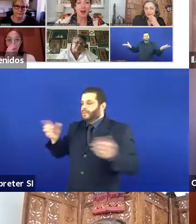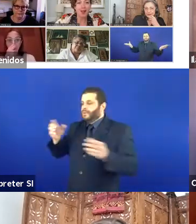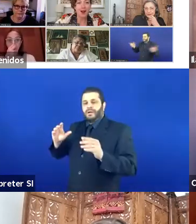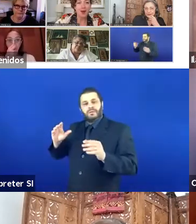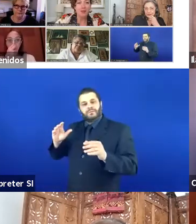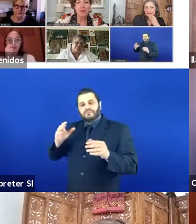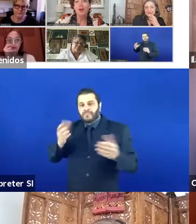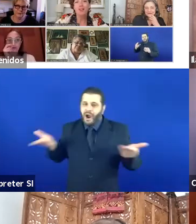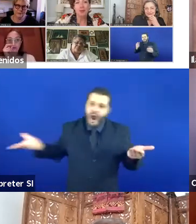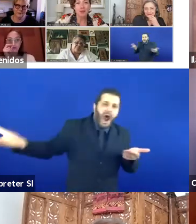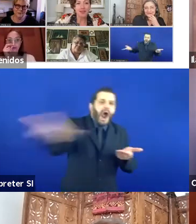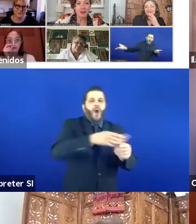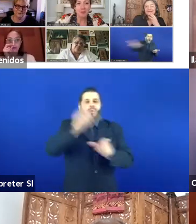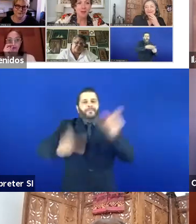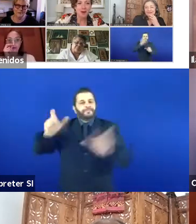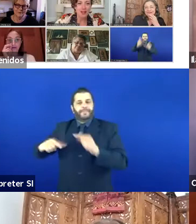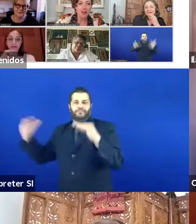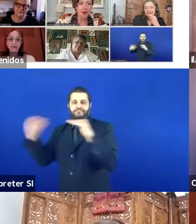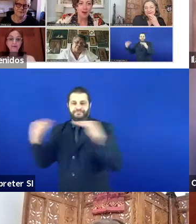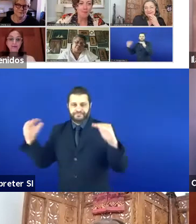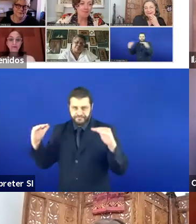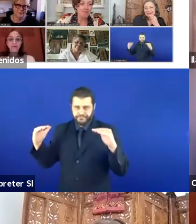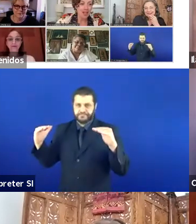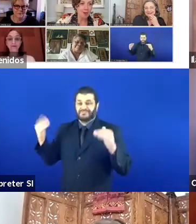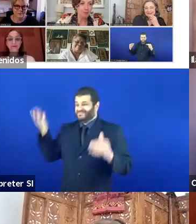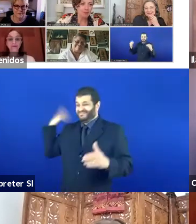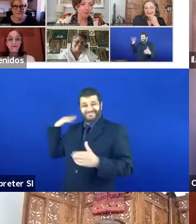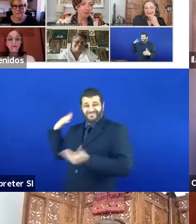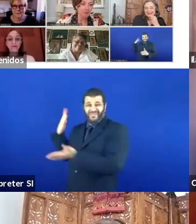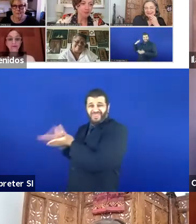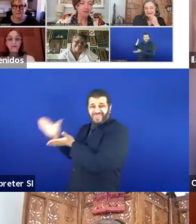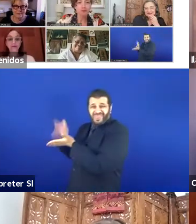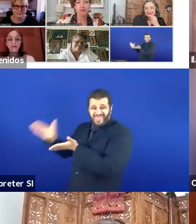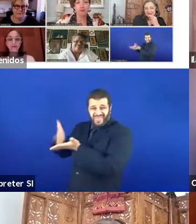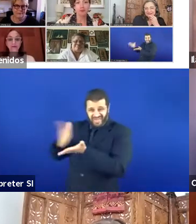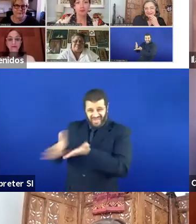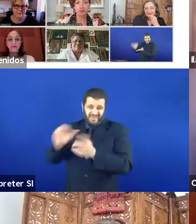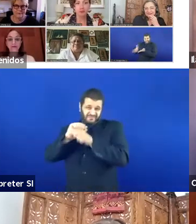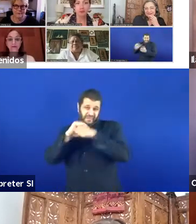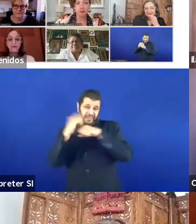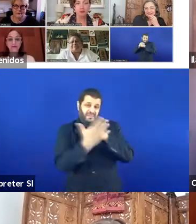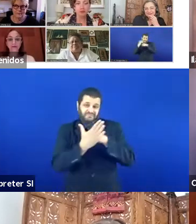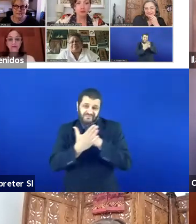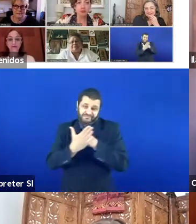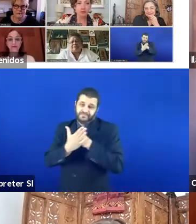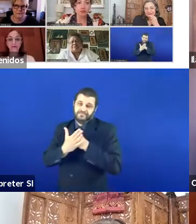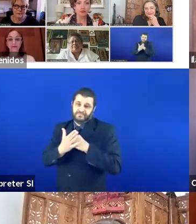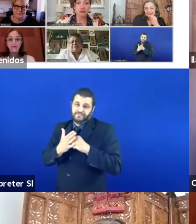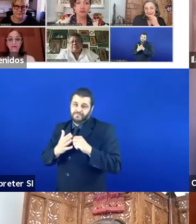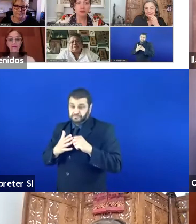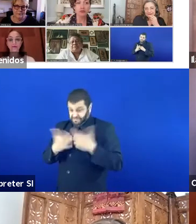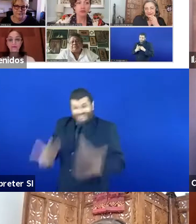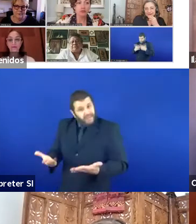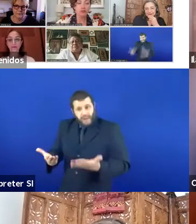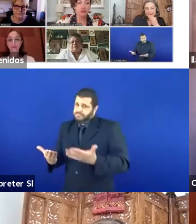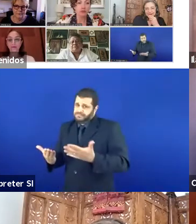my note of optimism on what we can do about it. Thank you. Thank you so much. I now have